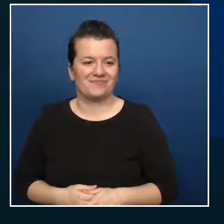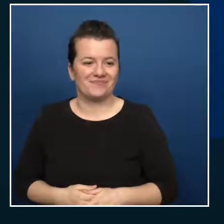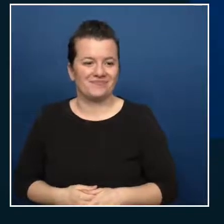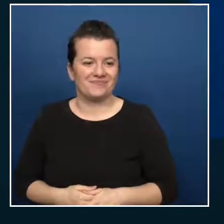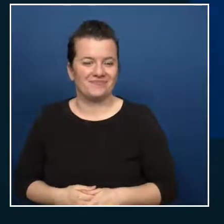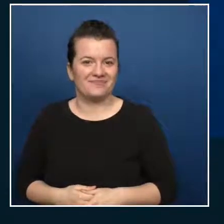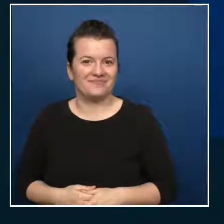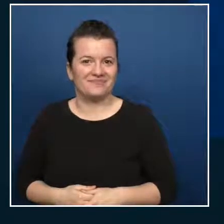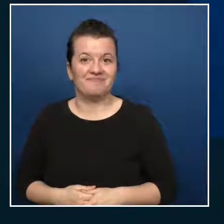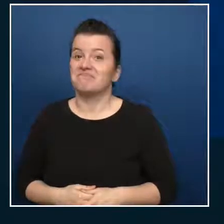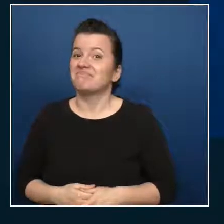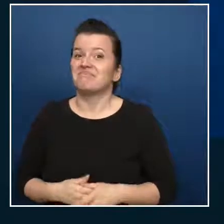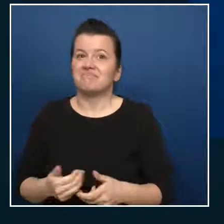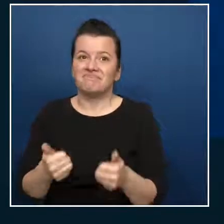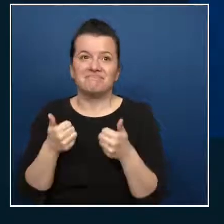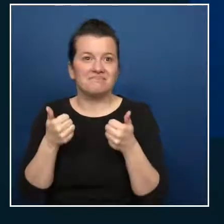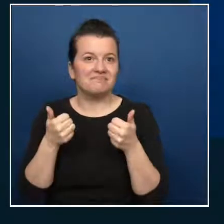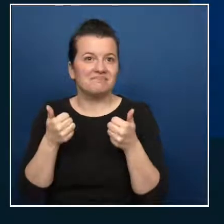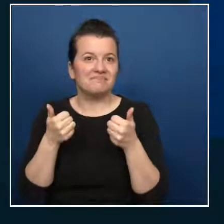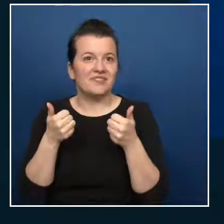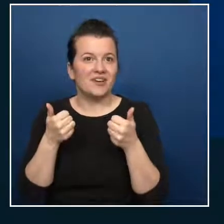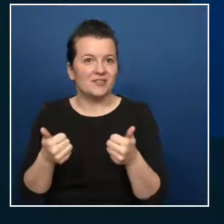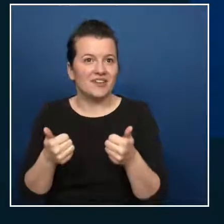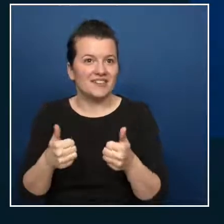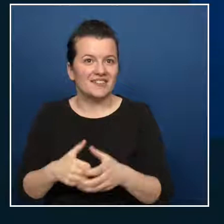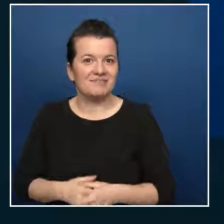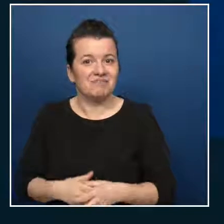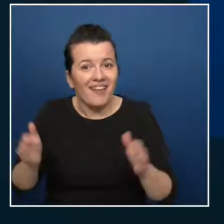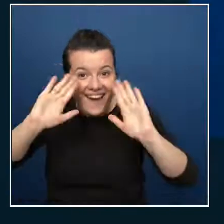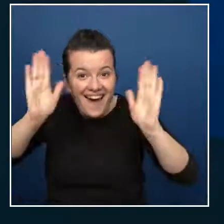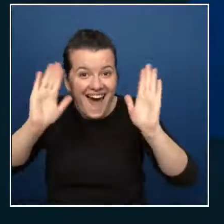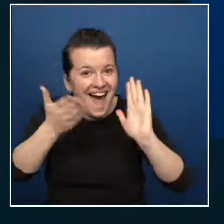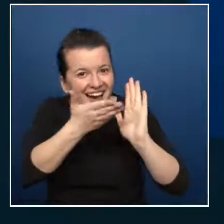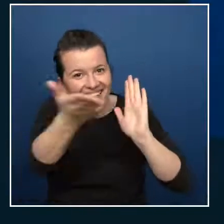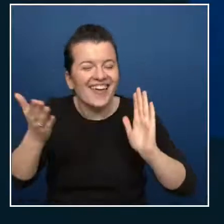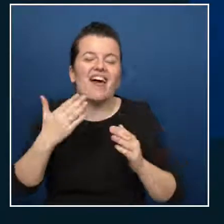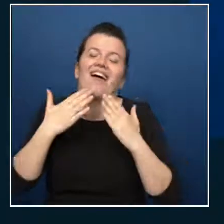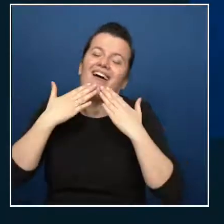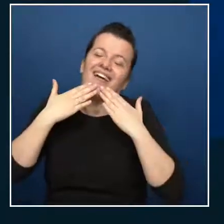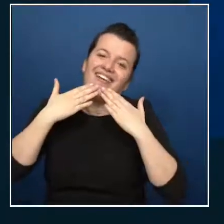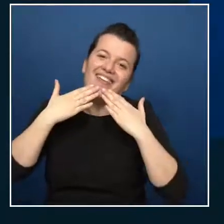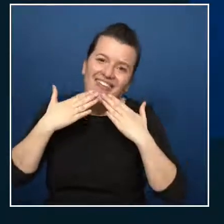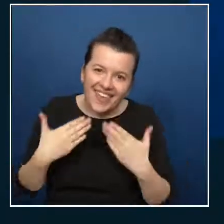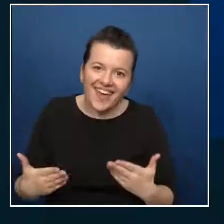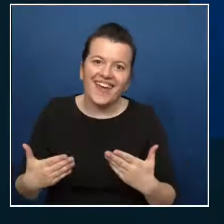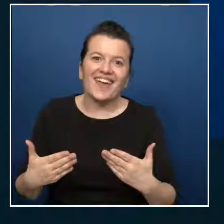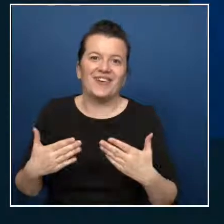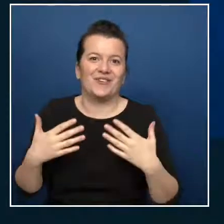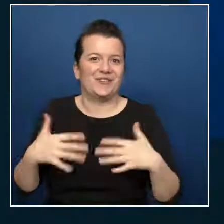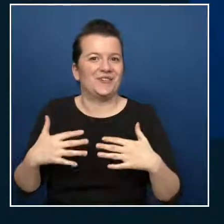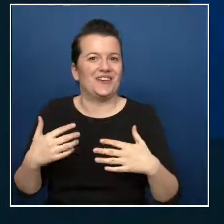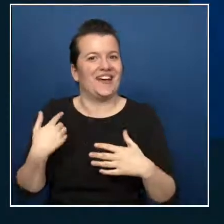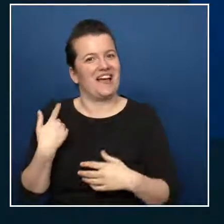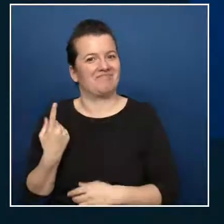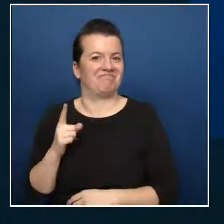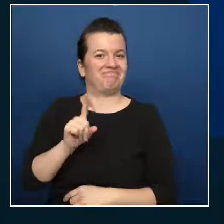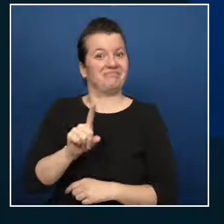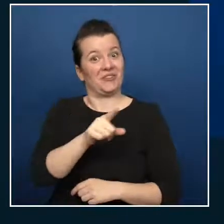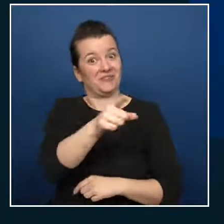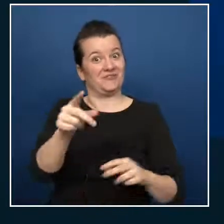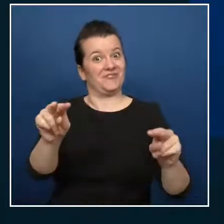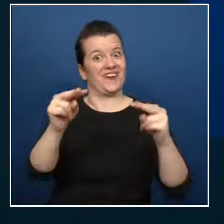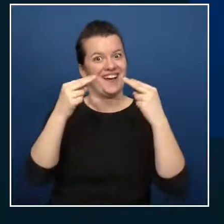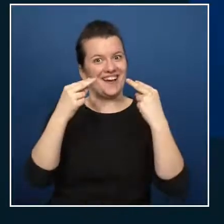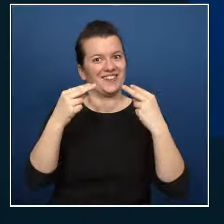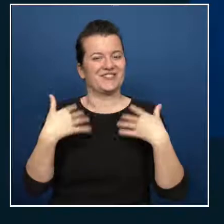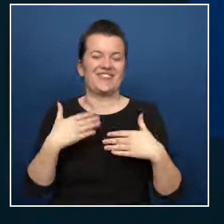All right, so hi everyone. Thank you for tuning in, and